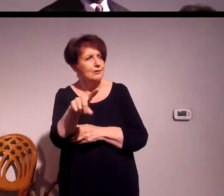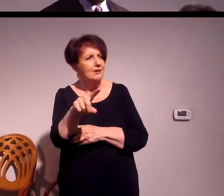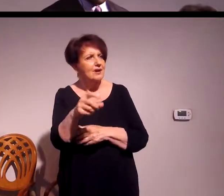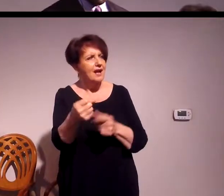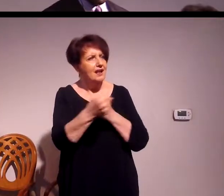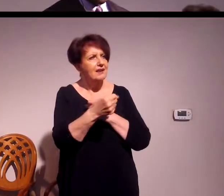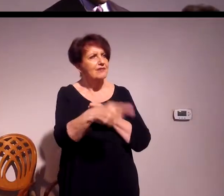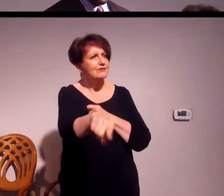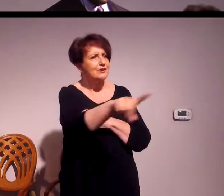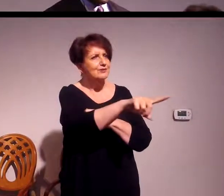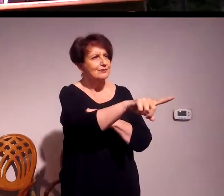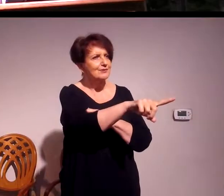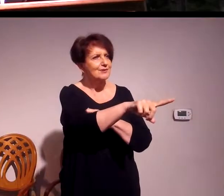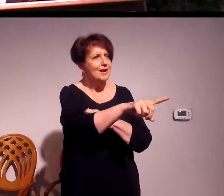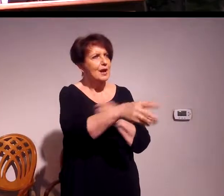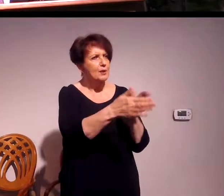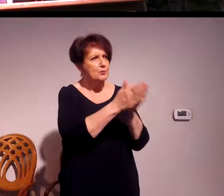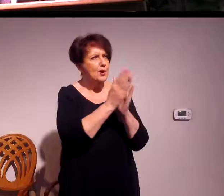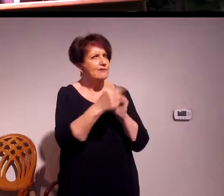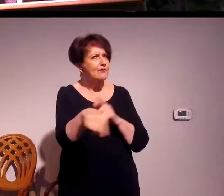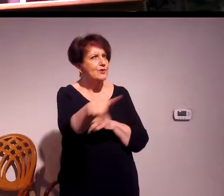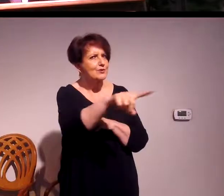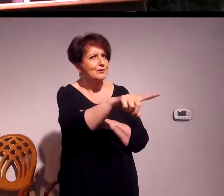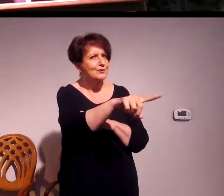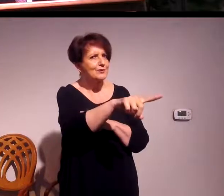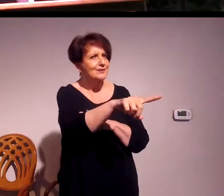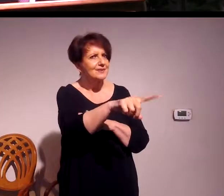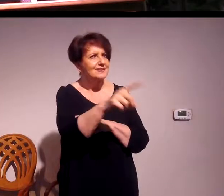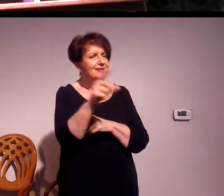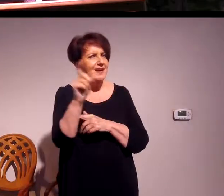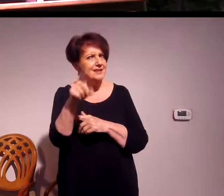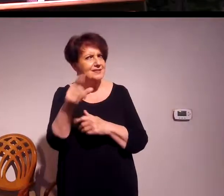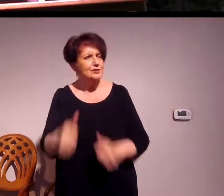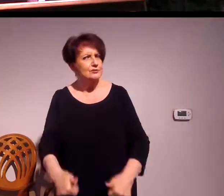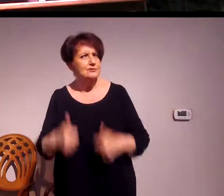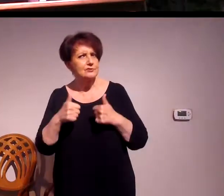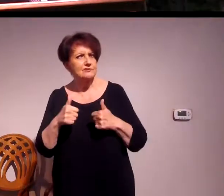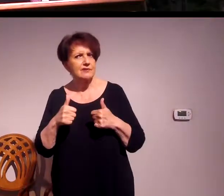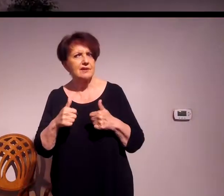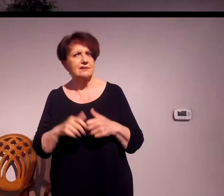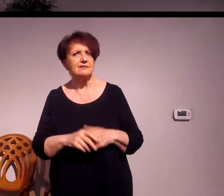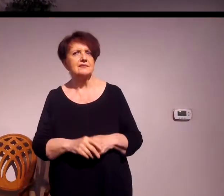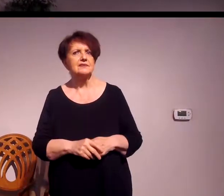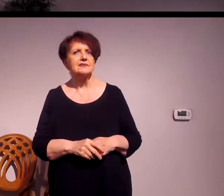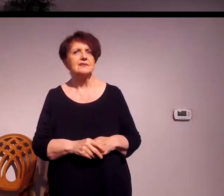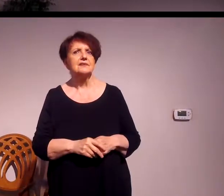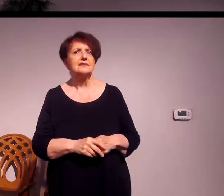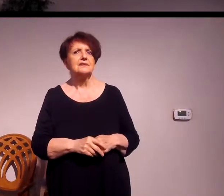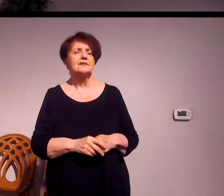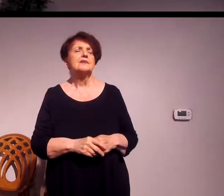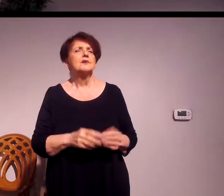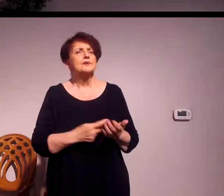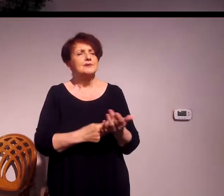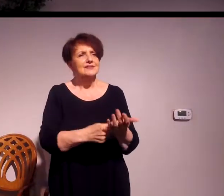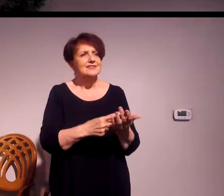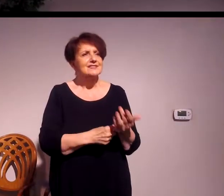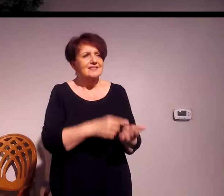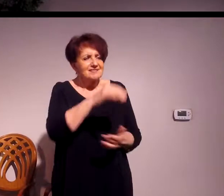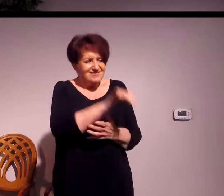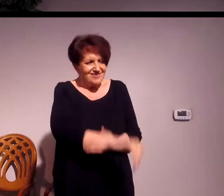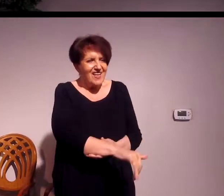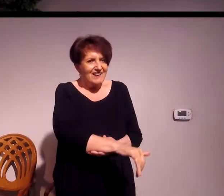pray for you. I need you to survive. We're going to talk just about that,